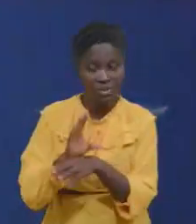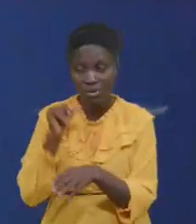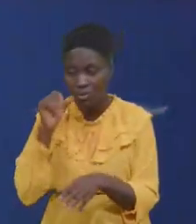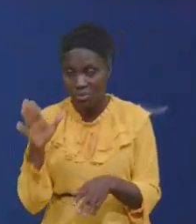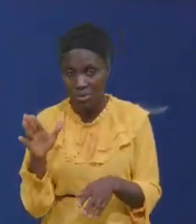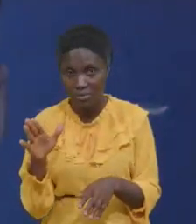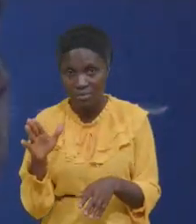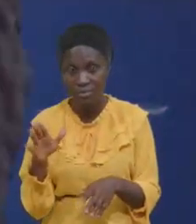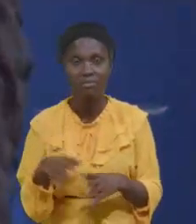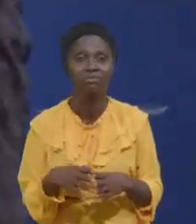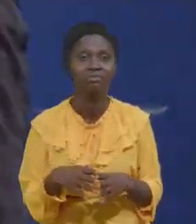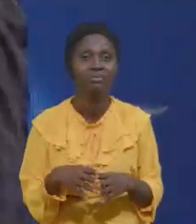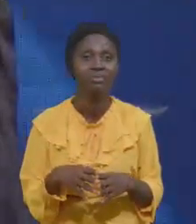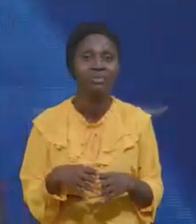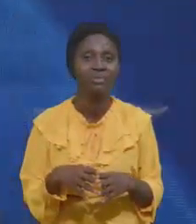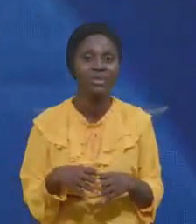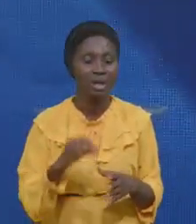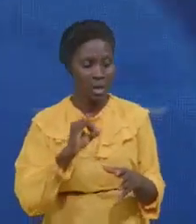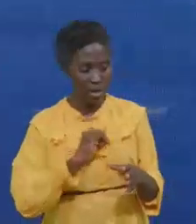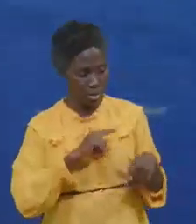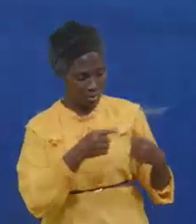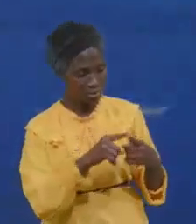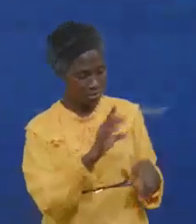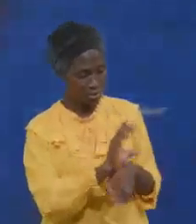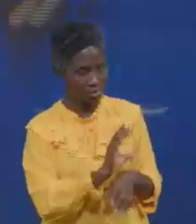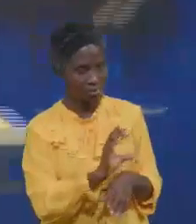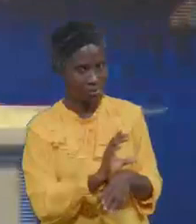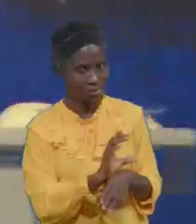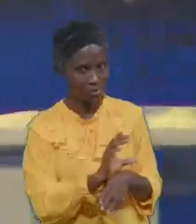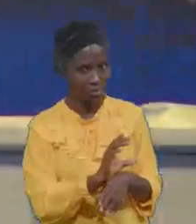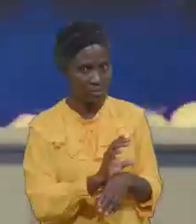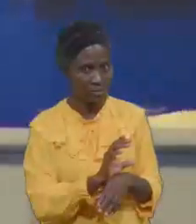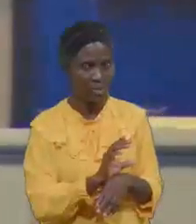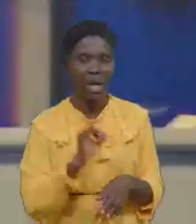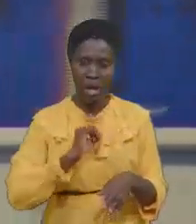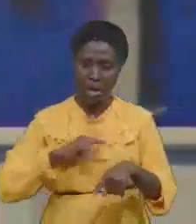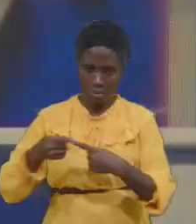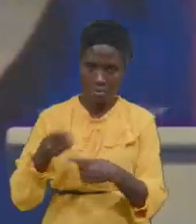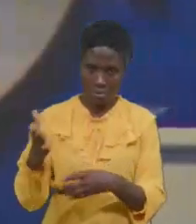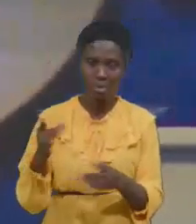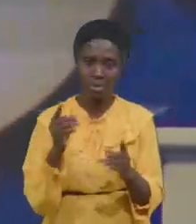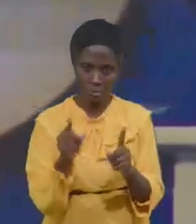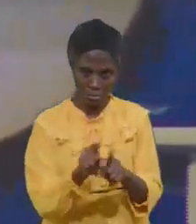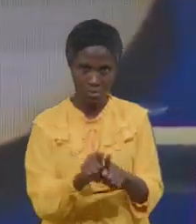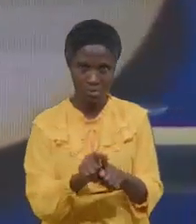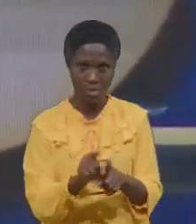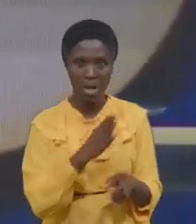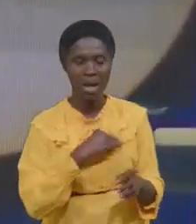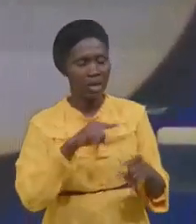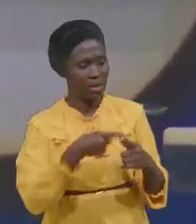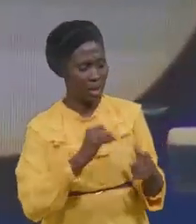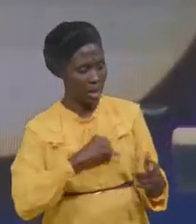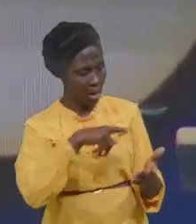churchwoman. I go to church, I do too. And then I pay